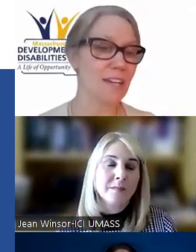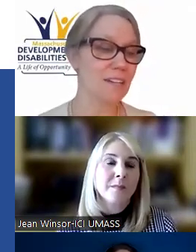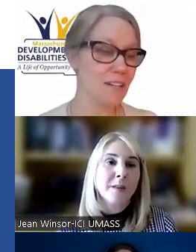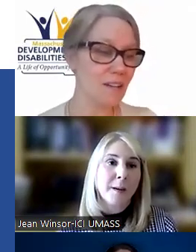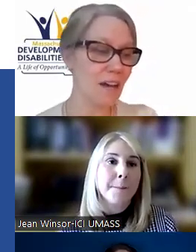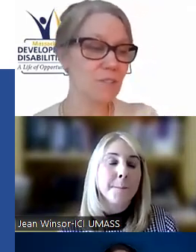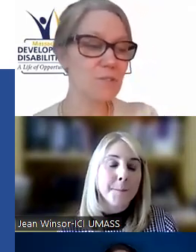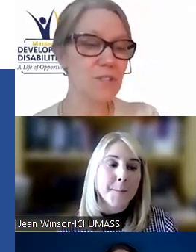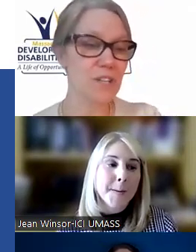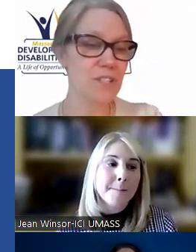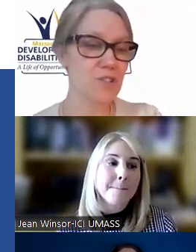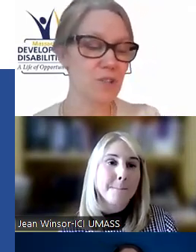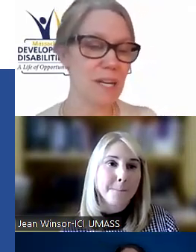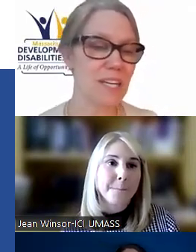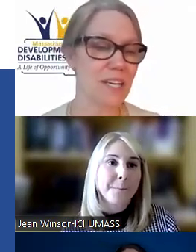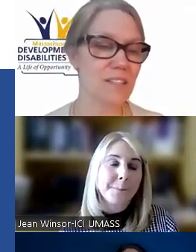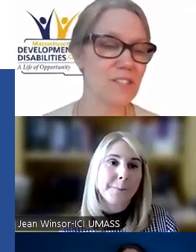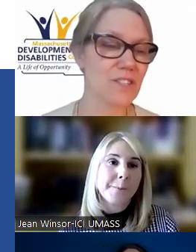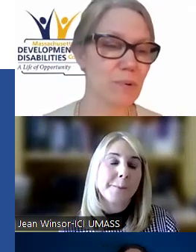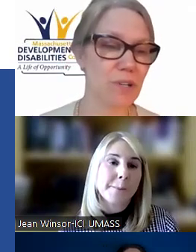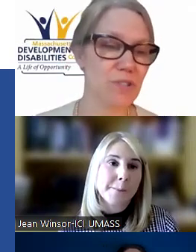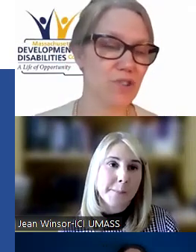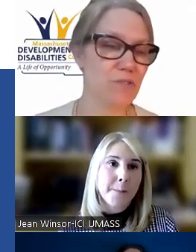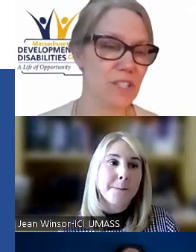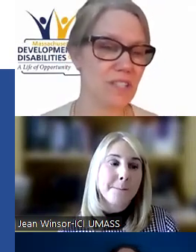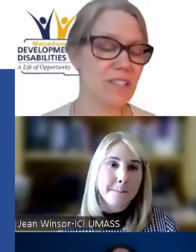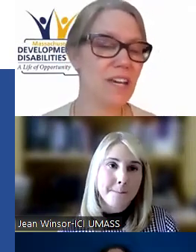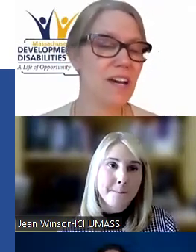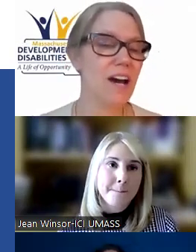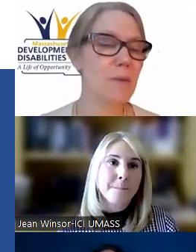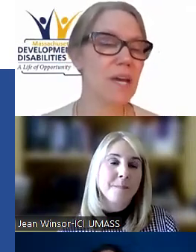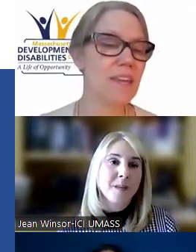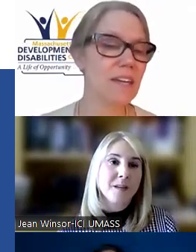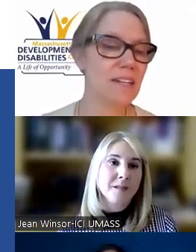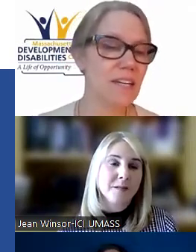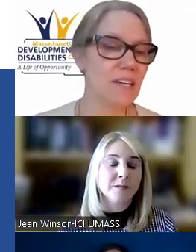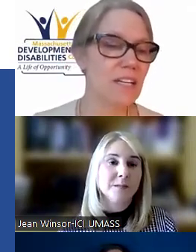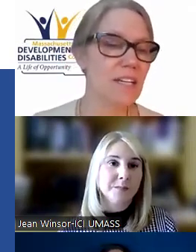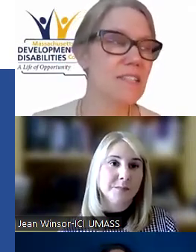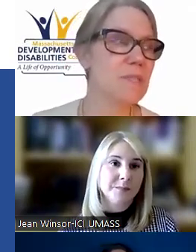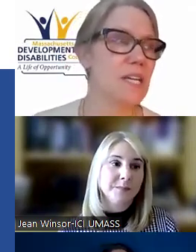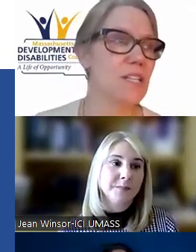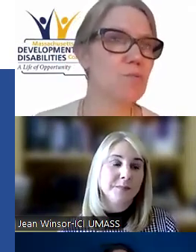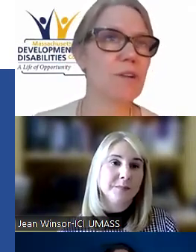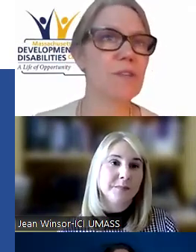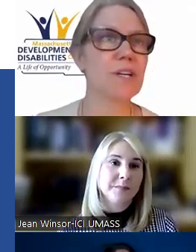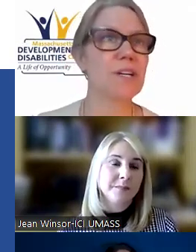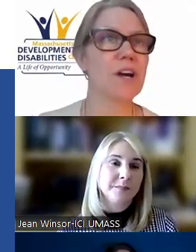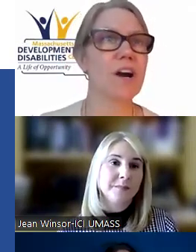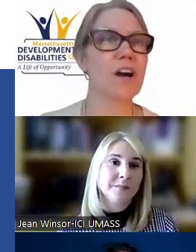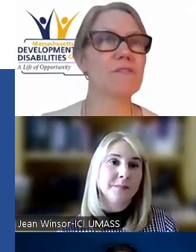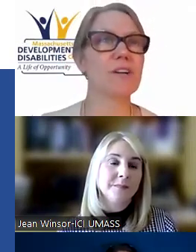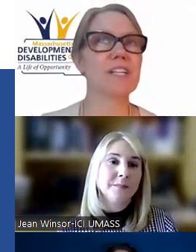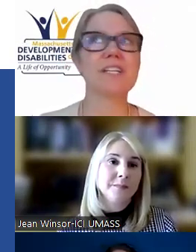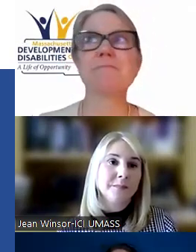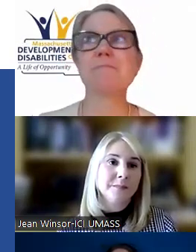and then lose their essential Medicaid supports or services. And then in some states where there